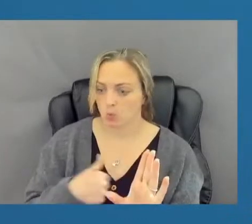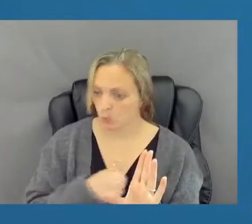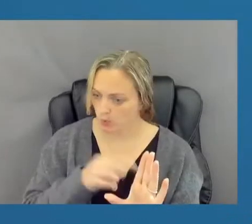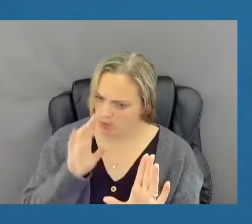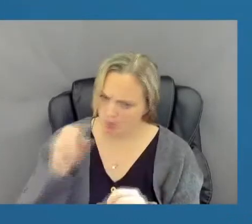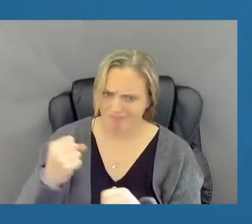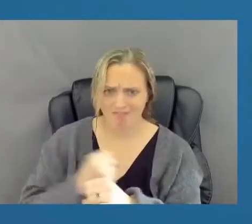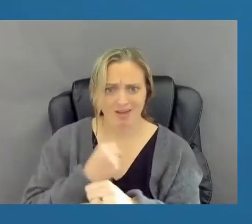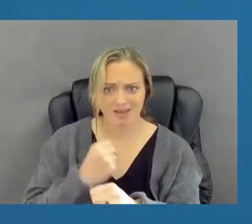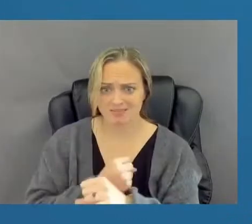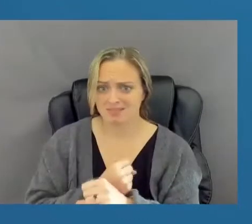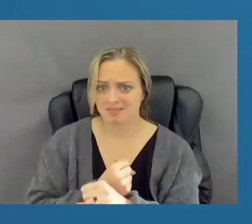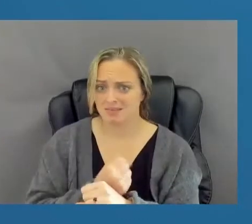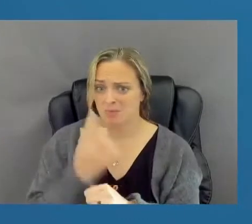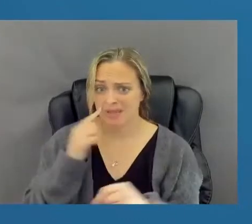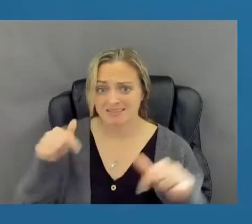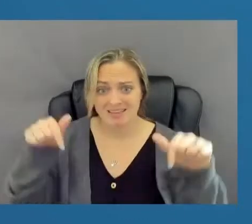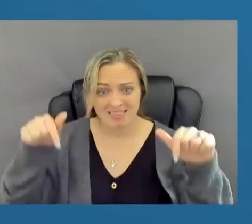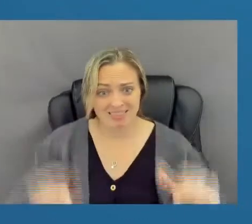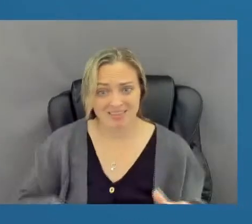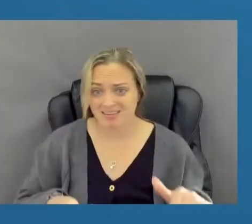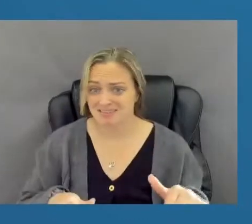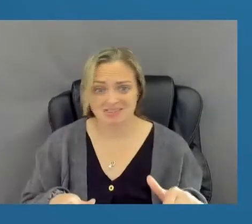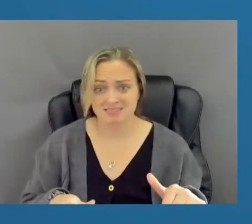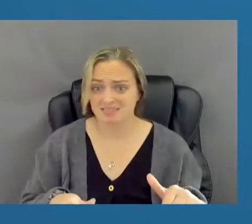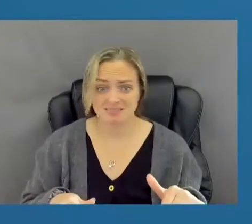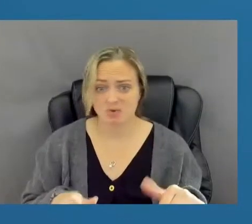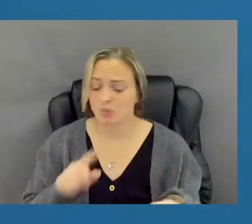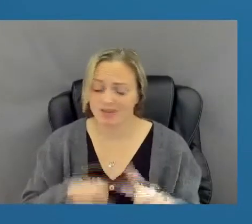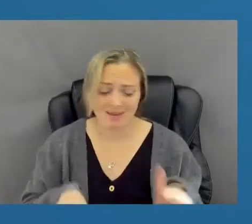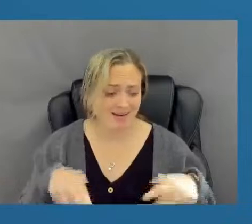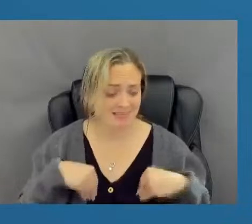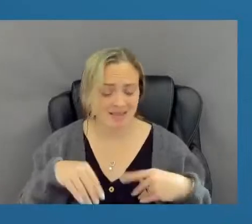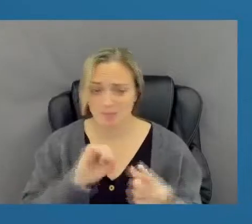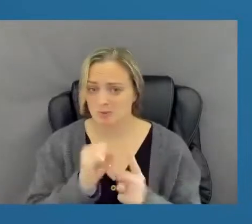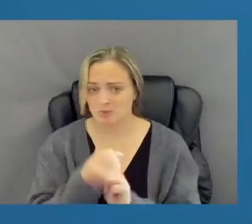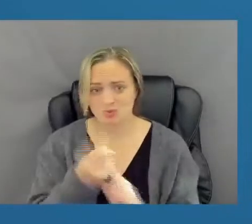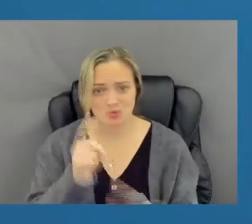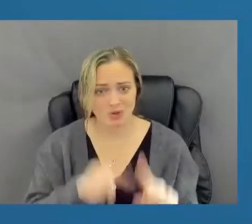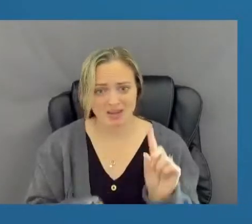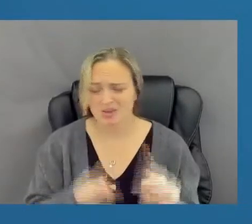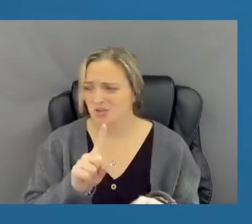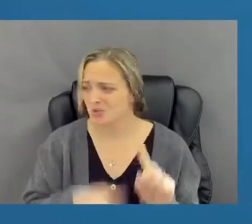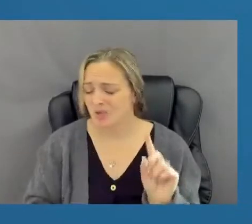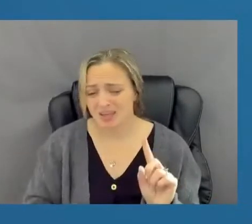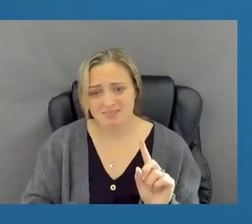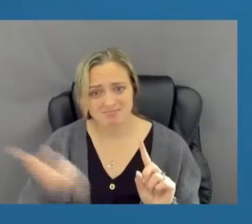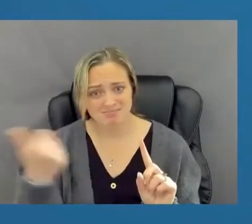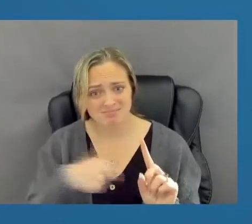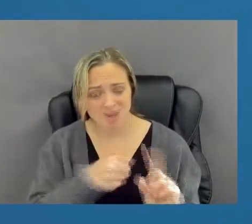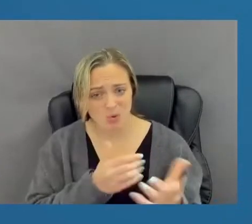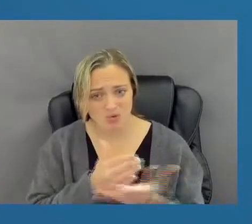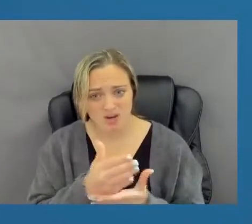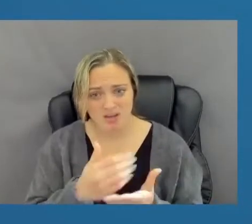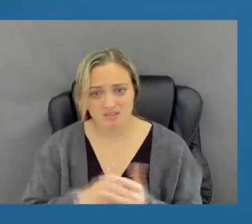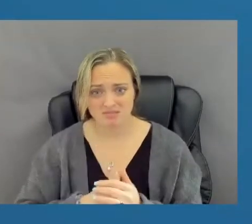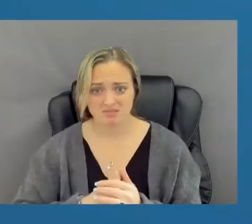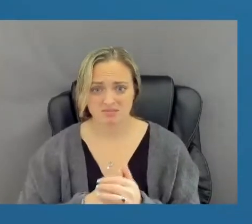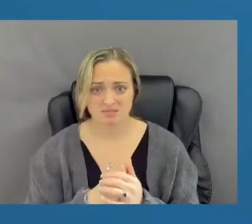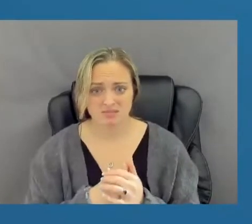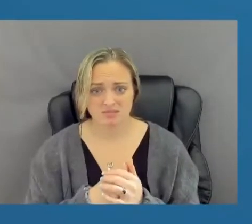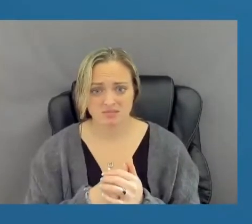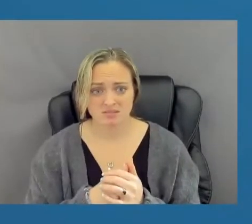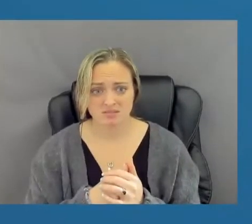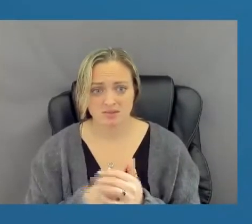fight, because this is not an option. You cannot take away what is our right. And you know what?